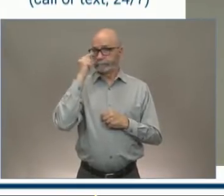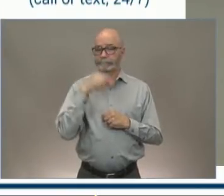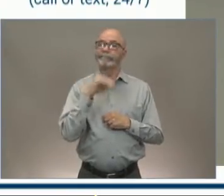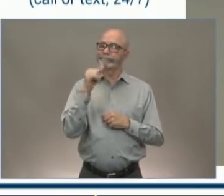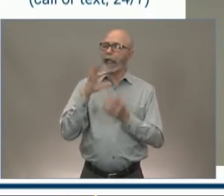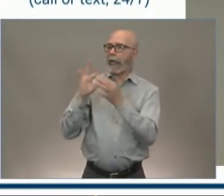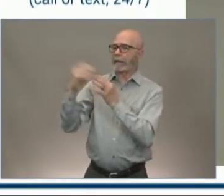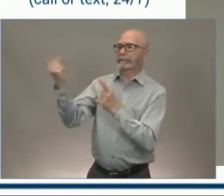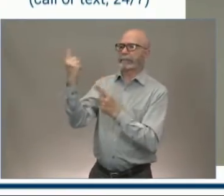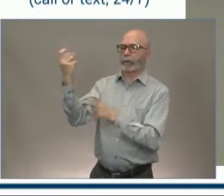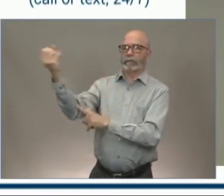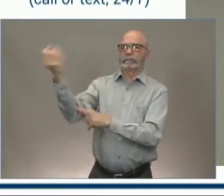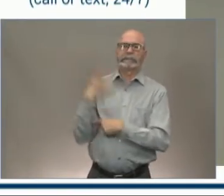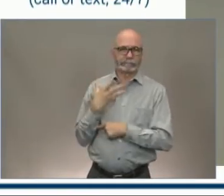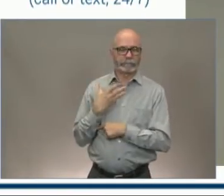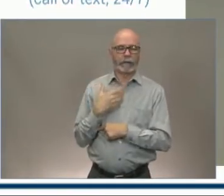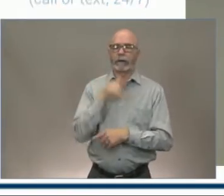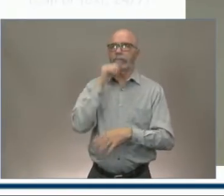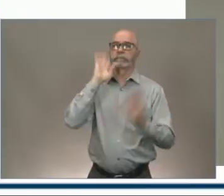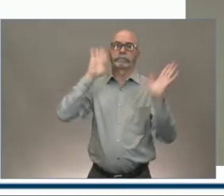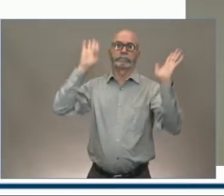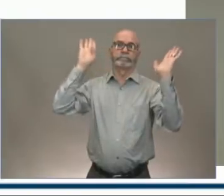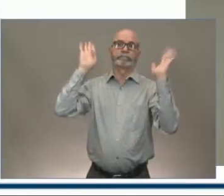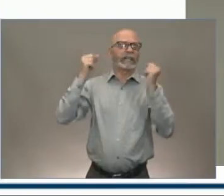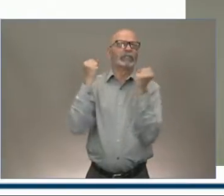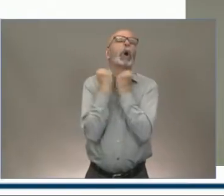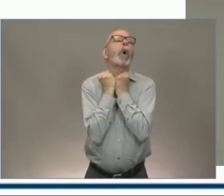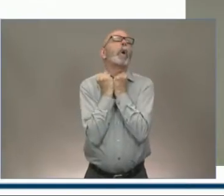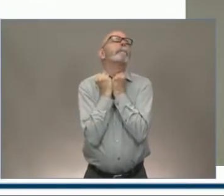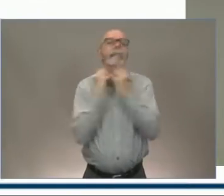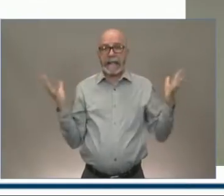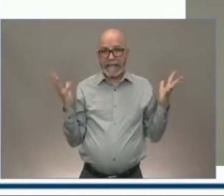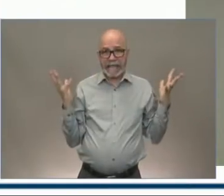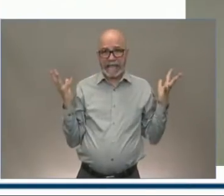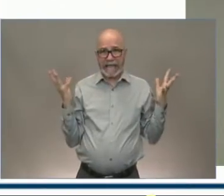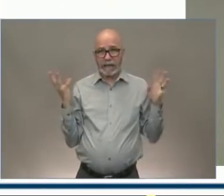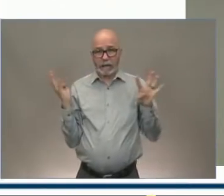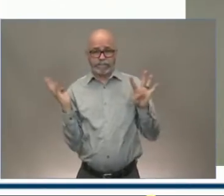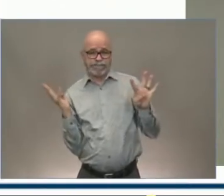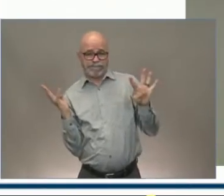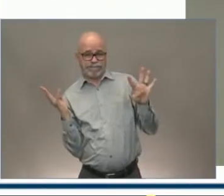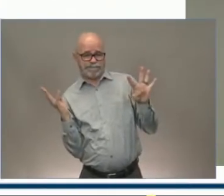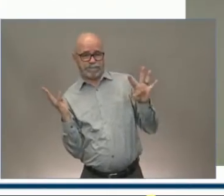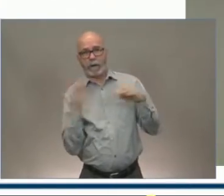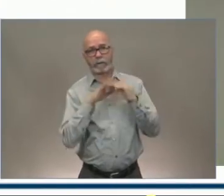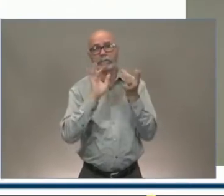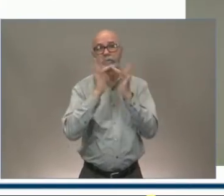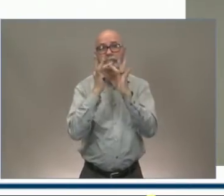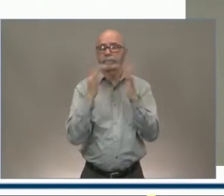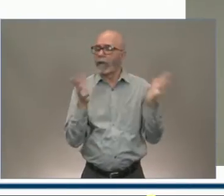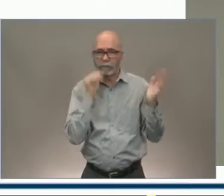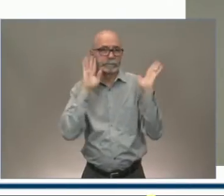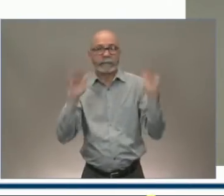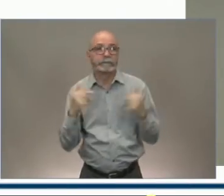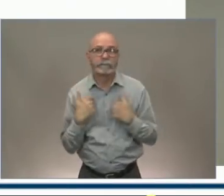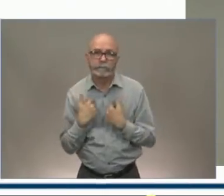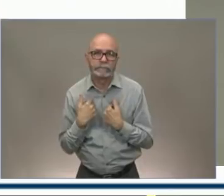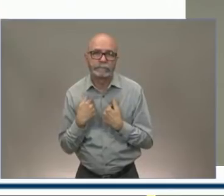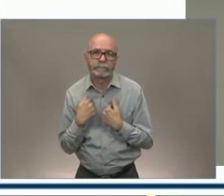higher than use of the website than would be expected based on our population.